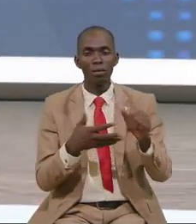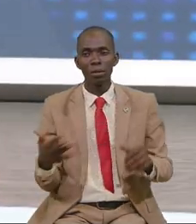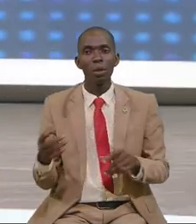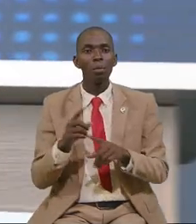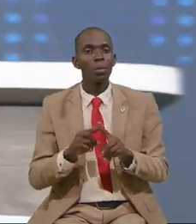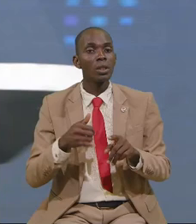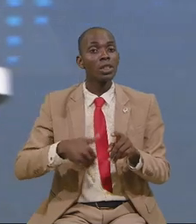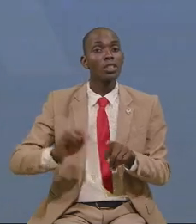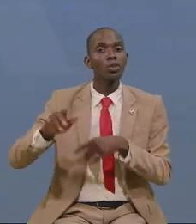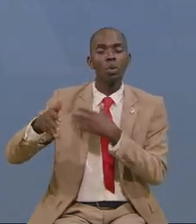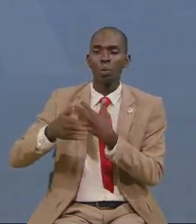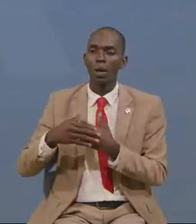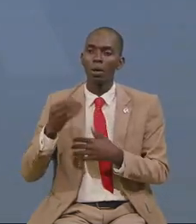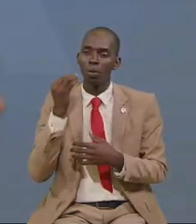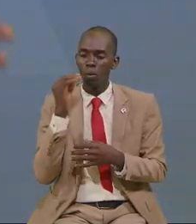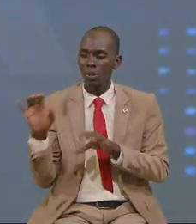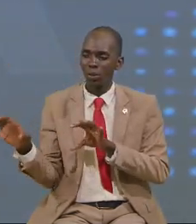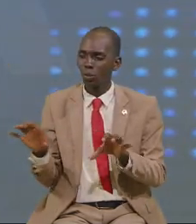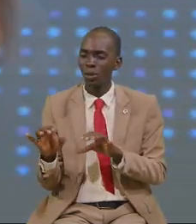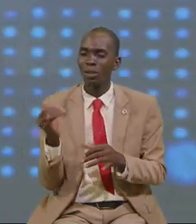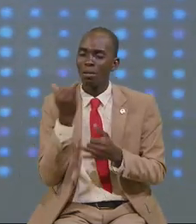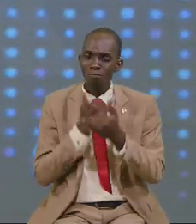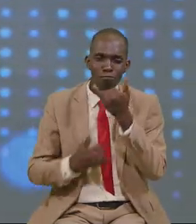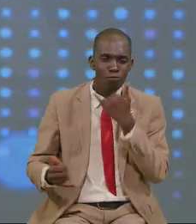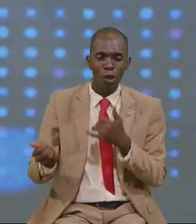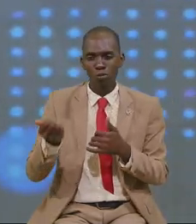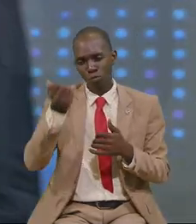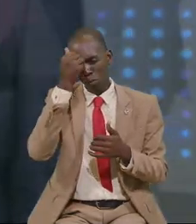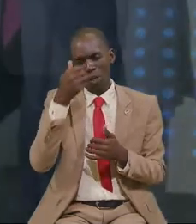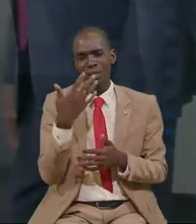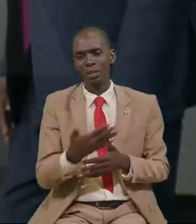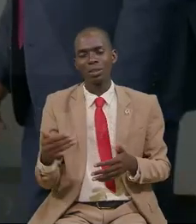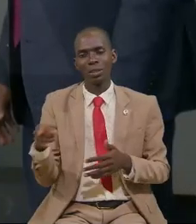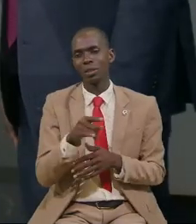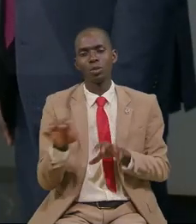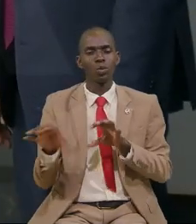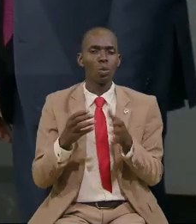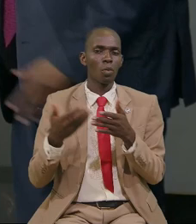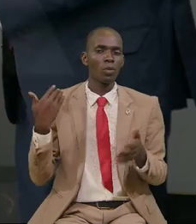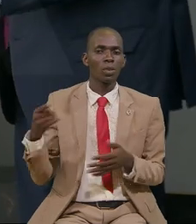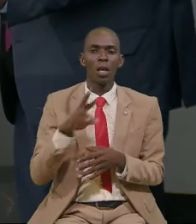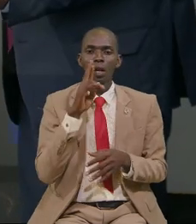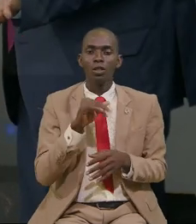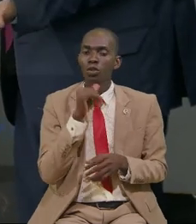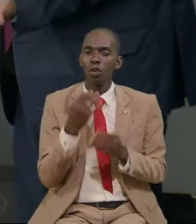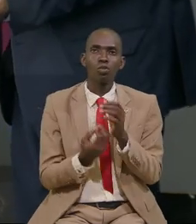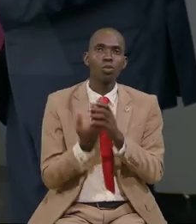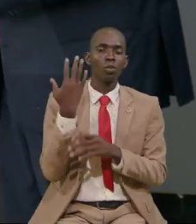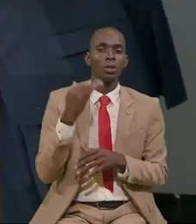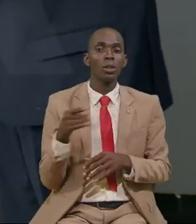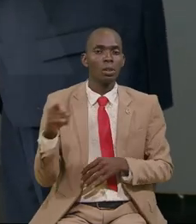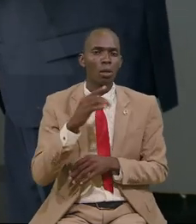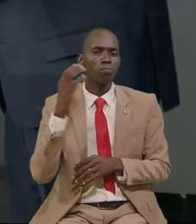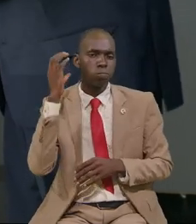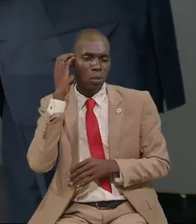back and they do the same dumb things they've ever done. They're not being built up. They listen to every message,